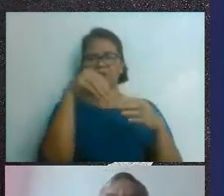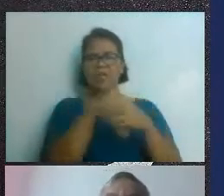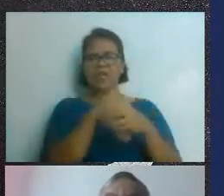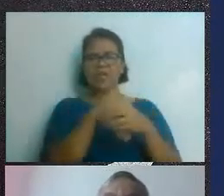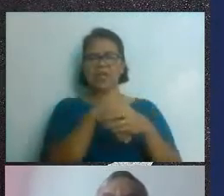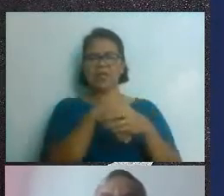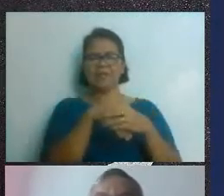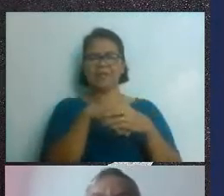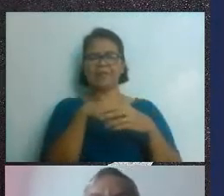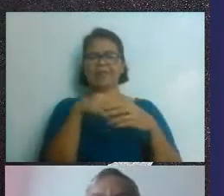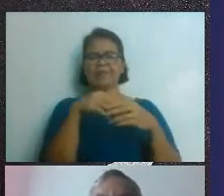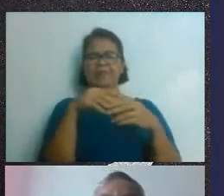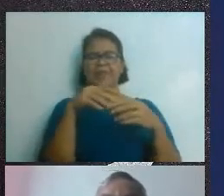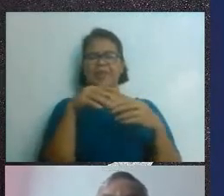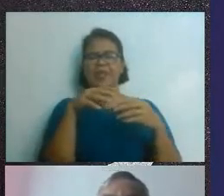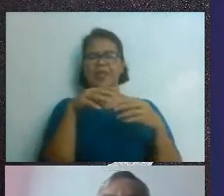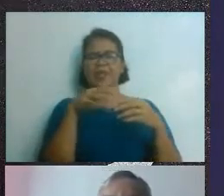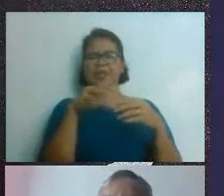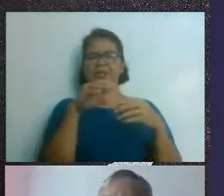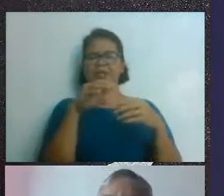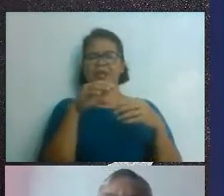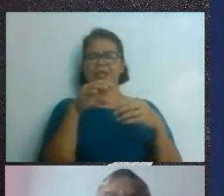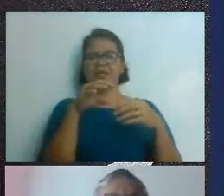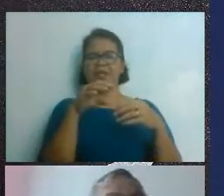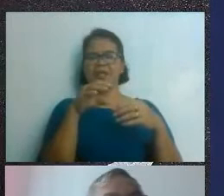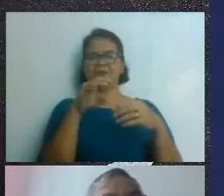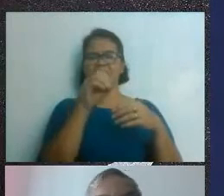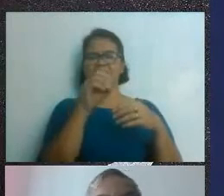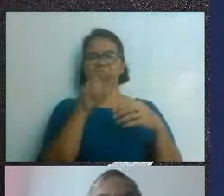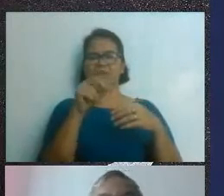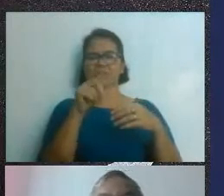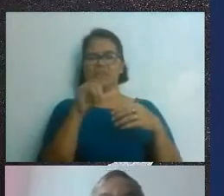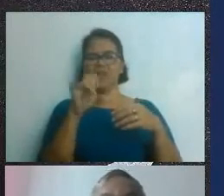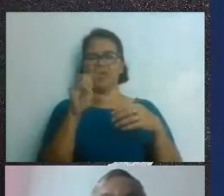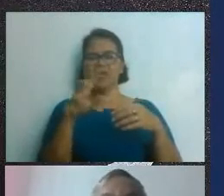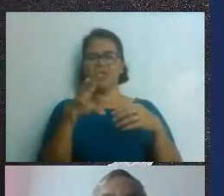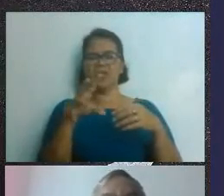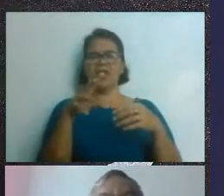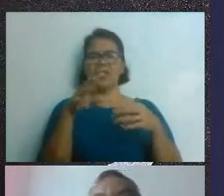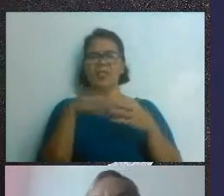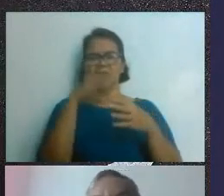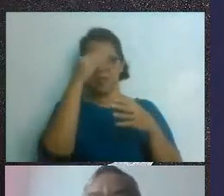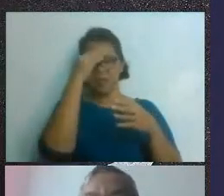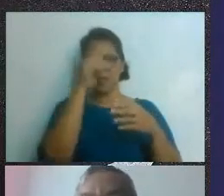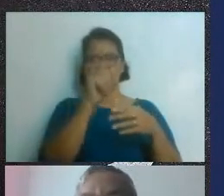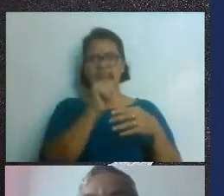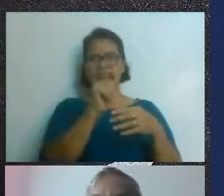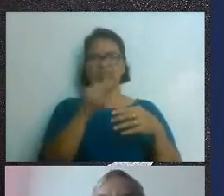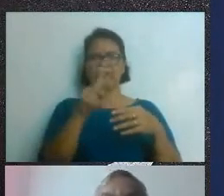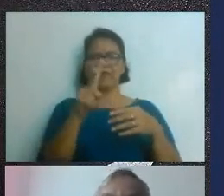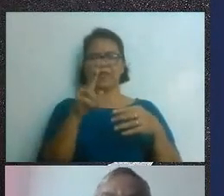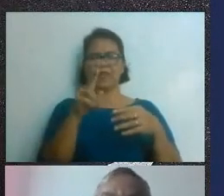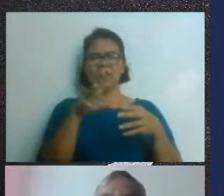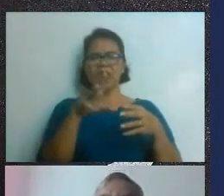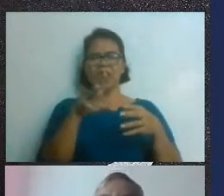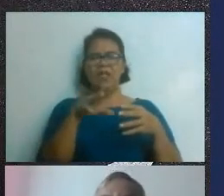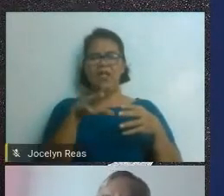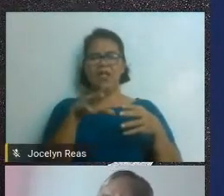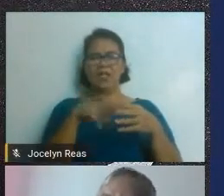modules, mayroong references, may siyempre sasabihin din ng parents, may TV kami o may